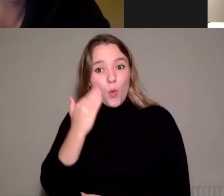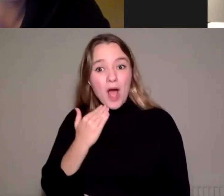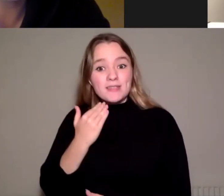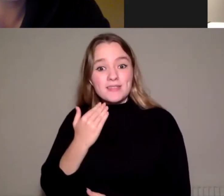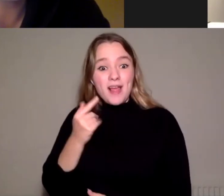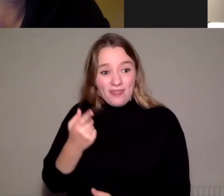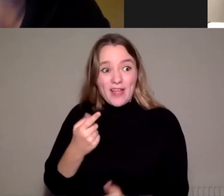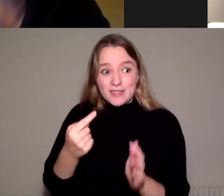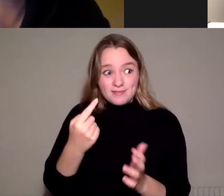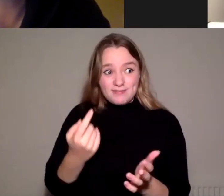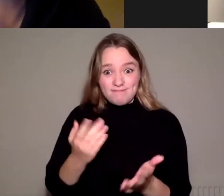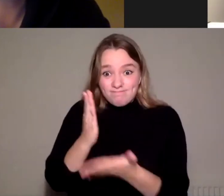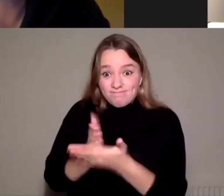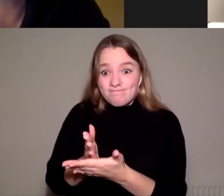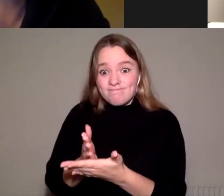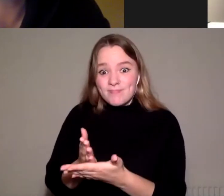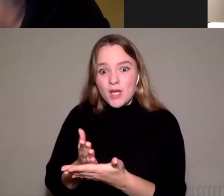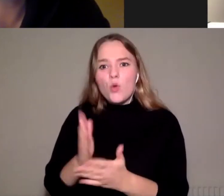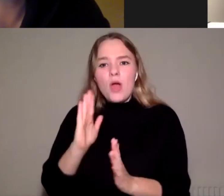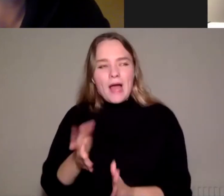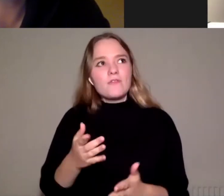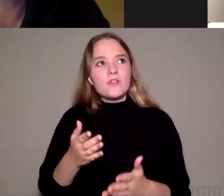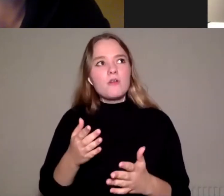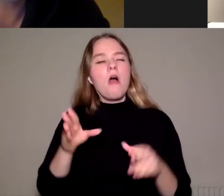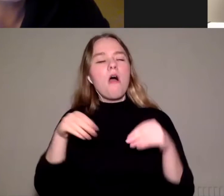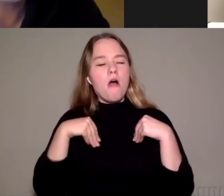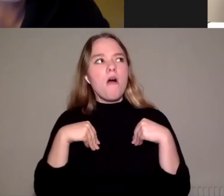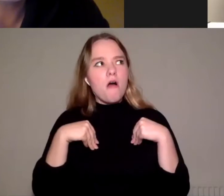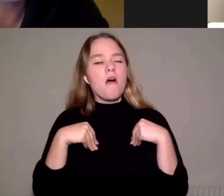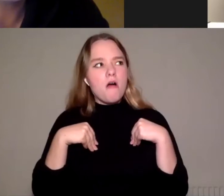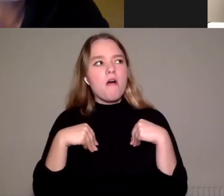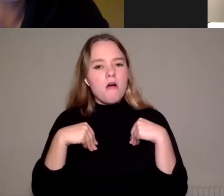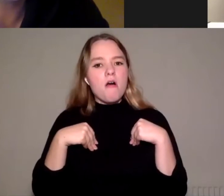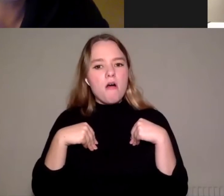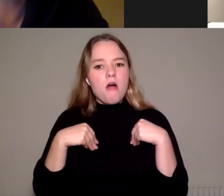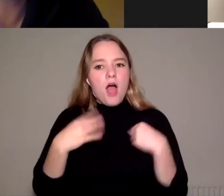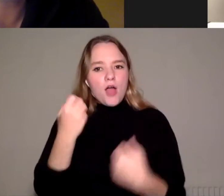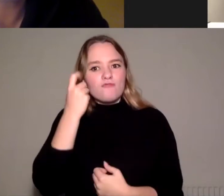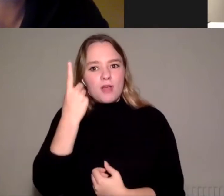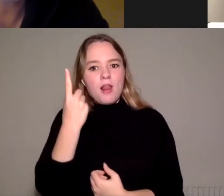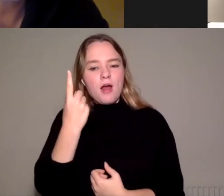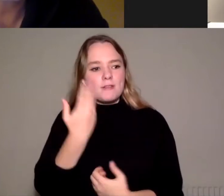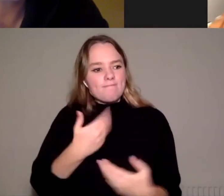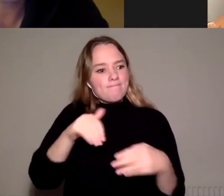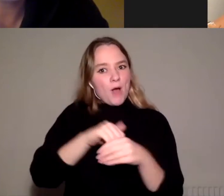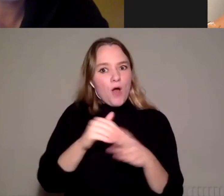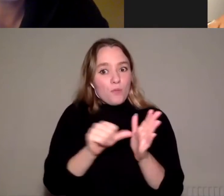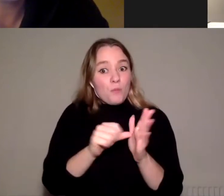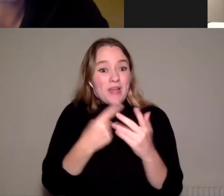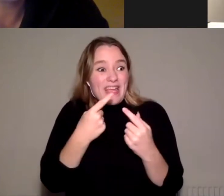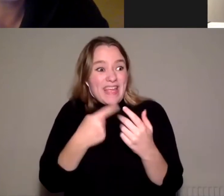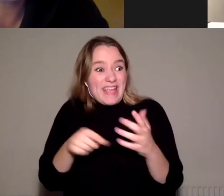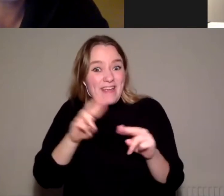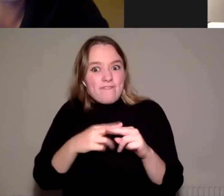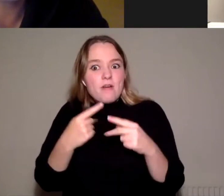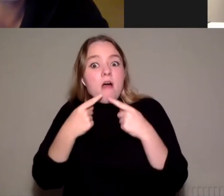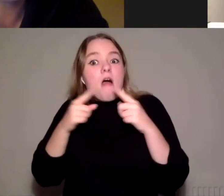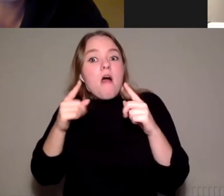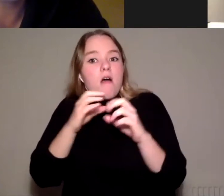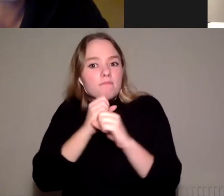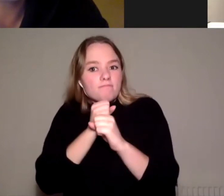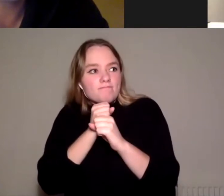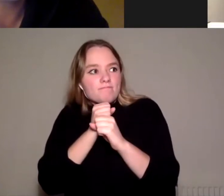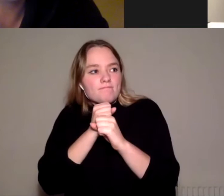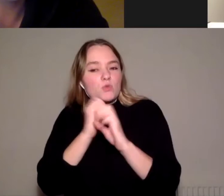you admit that, then you're realizing that you're part of that problem if you don't speak out against it. And as I said, a lot of